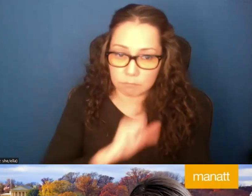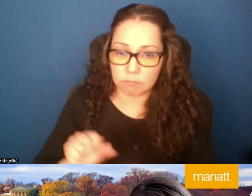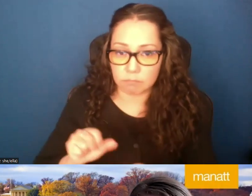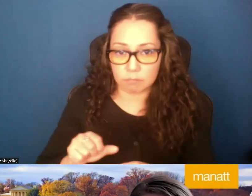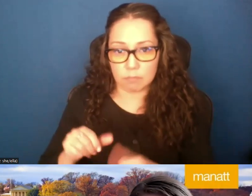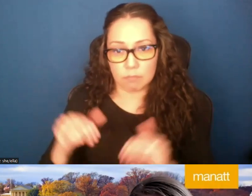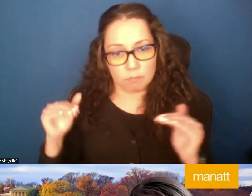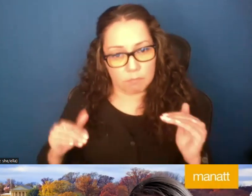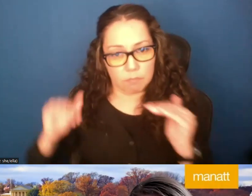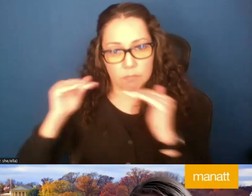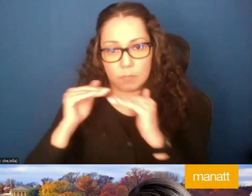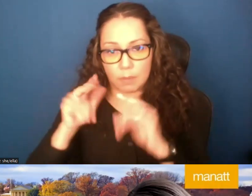rights.